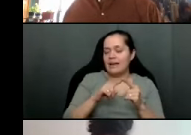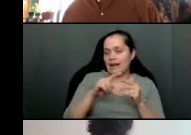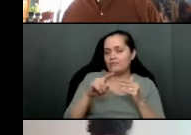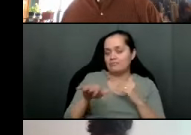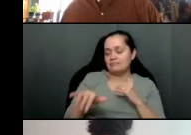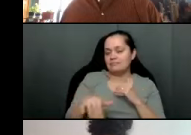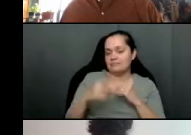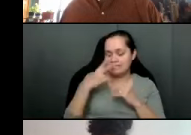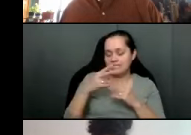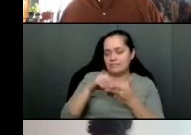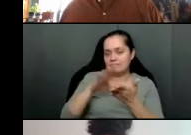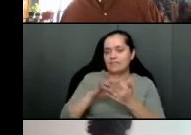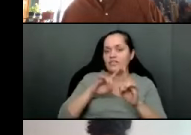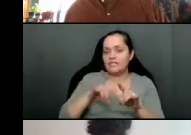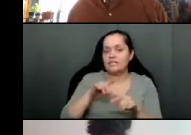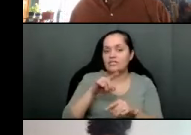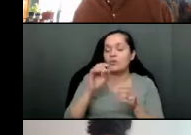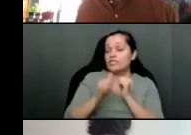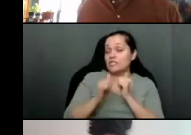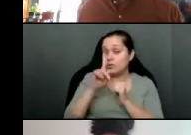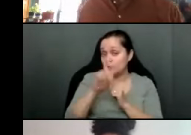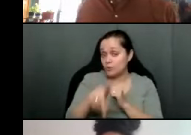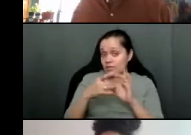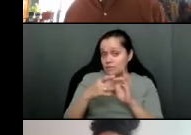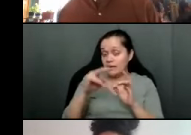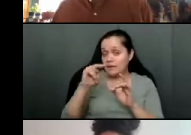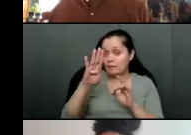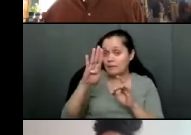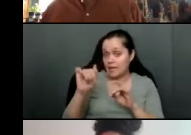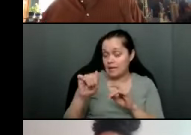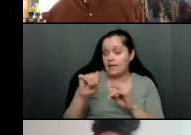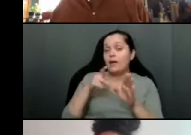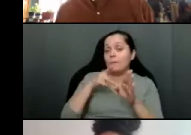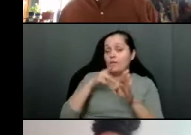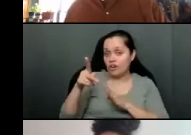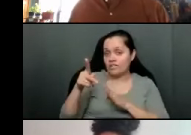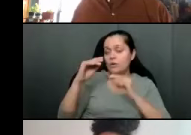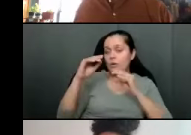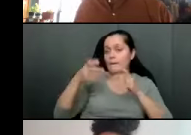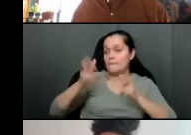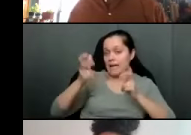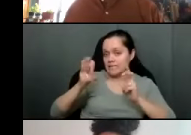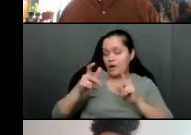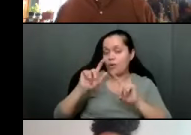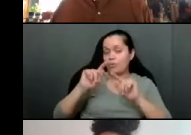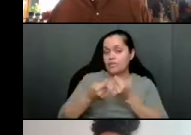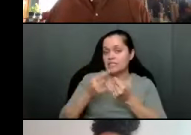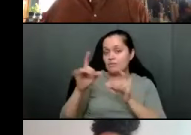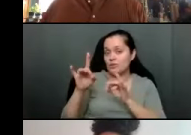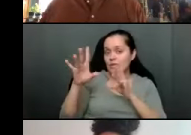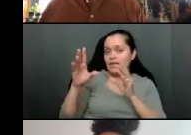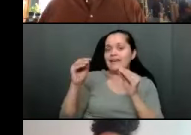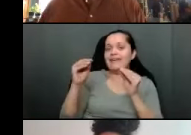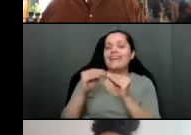you down as being here. So it's a sports question. It's about the NBA professional basketball. Which team do you hate the